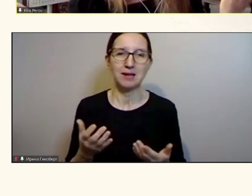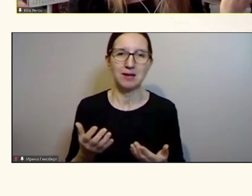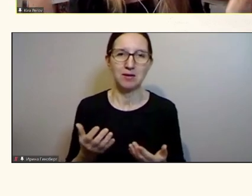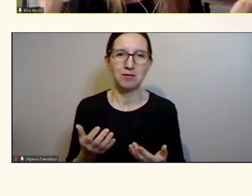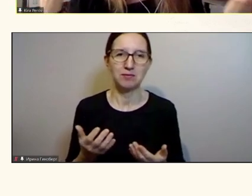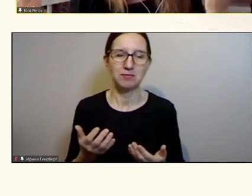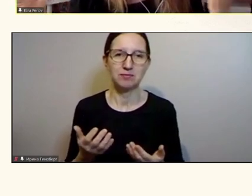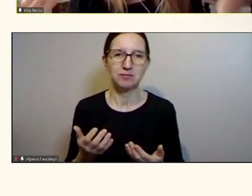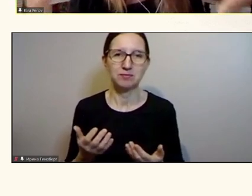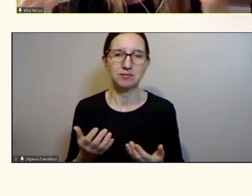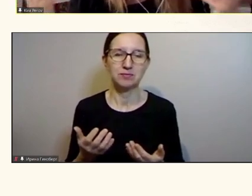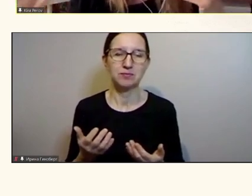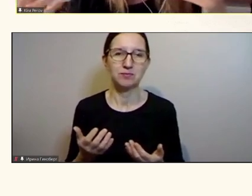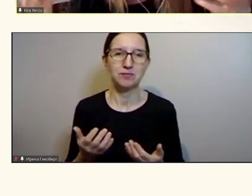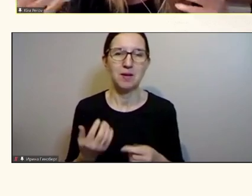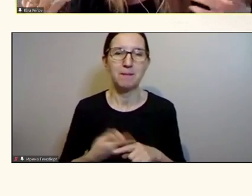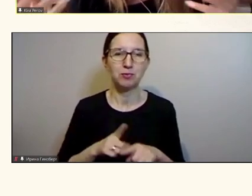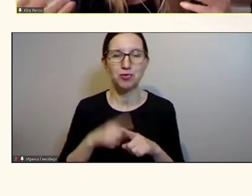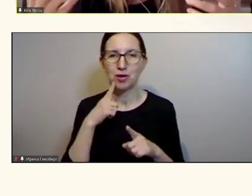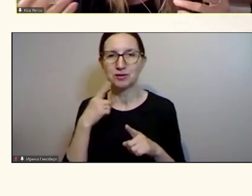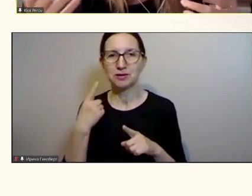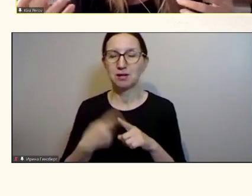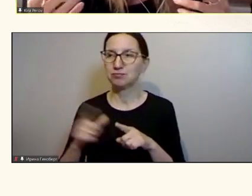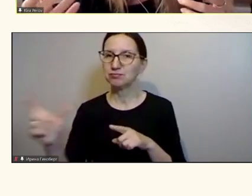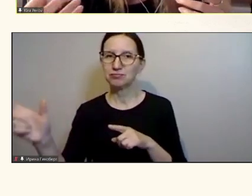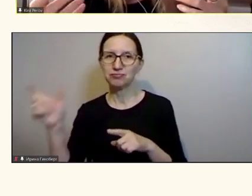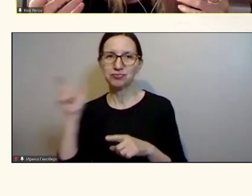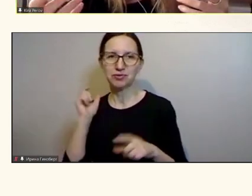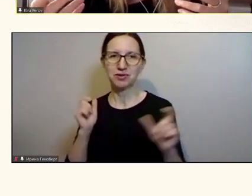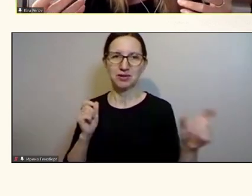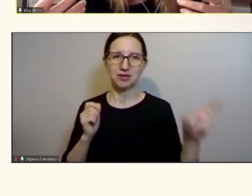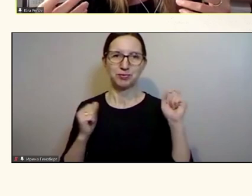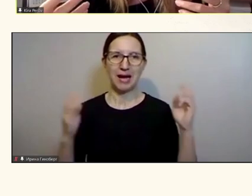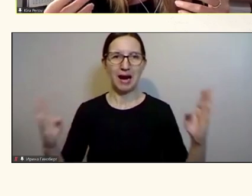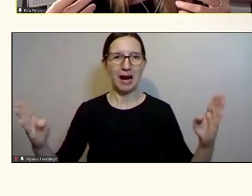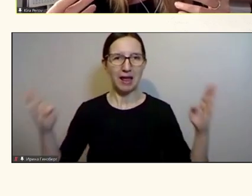spaces. So we had three kinds of,